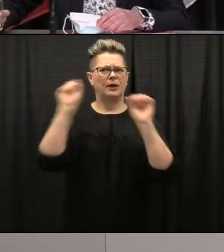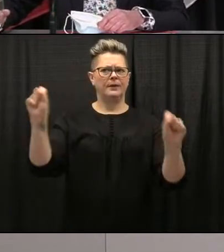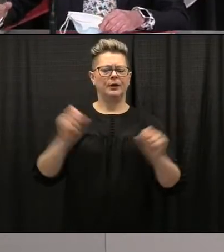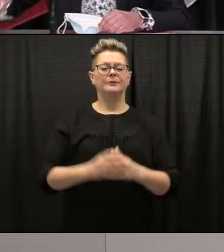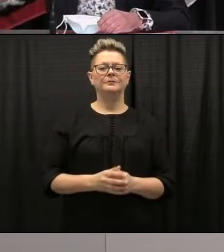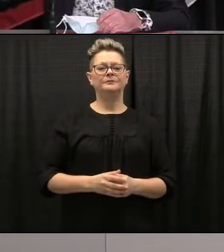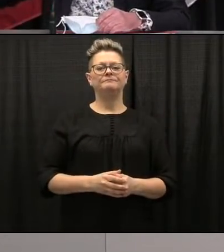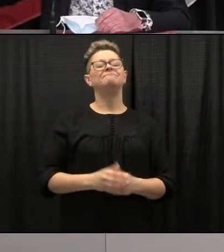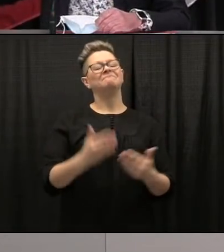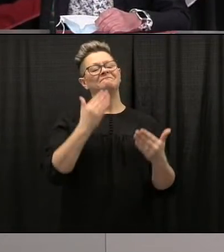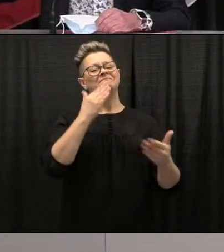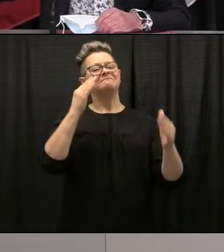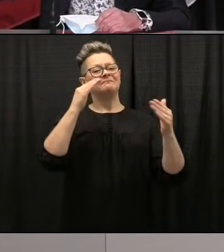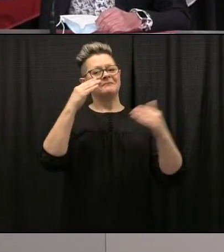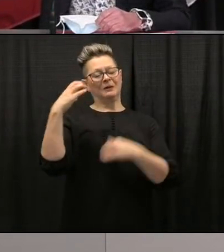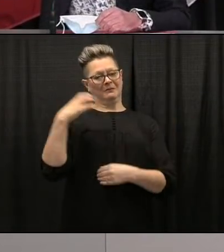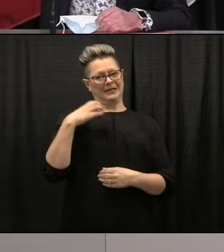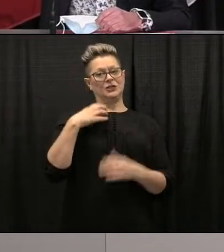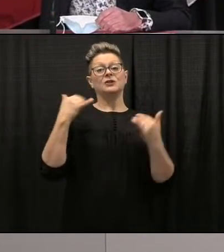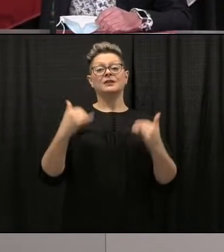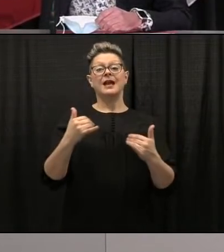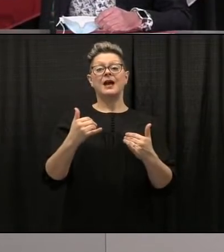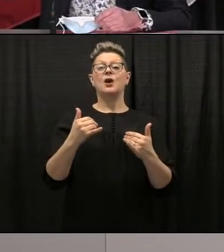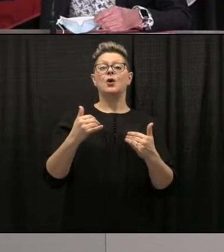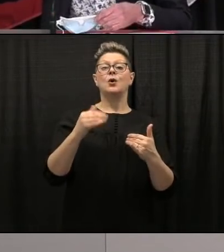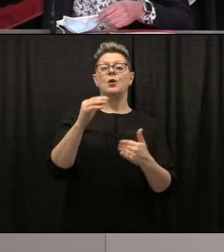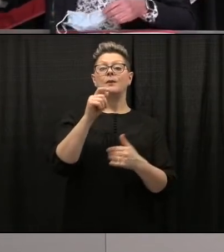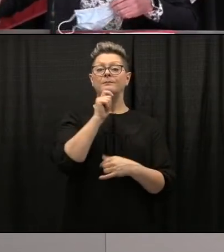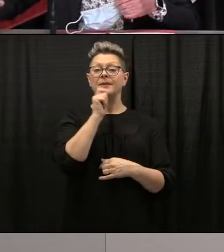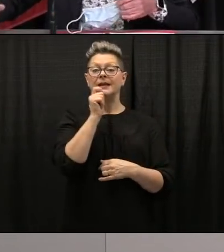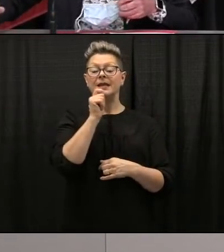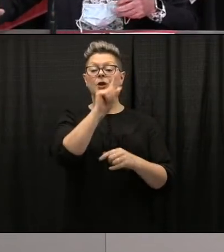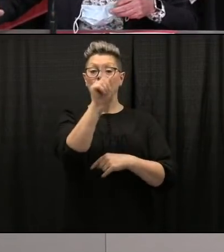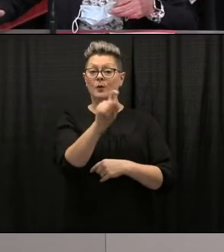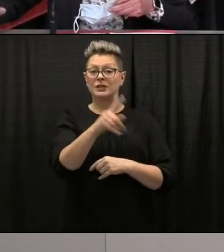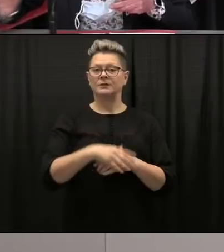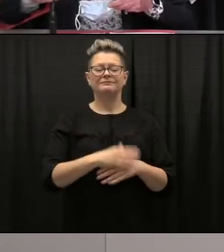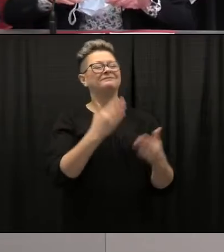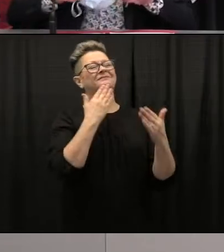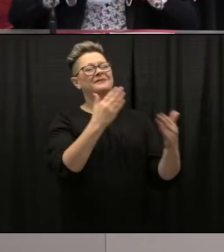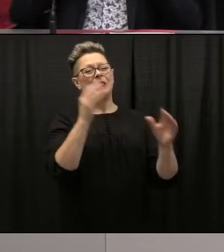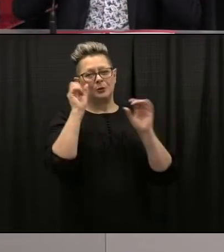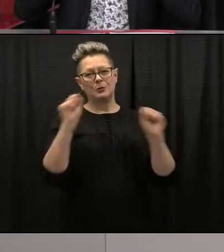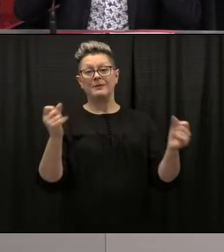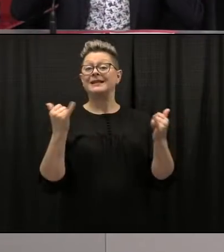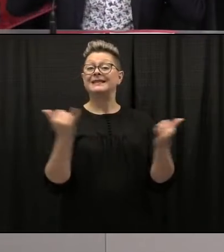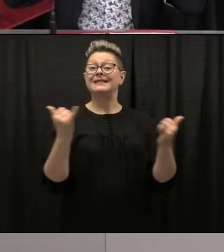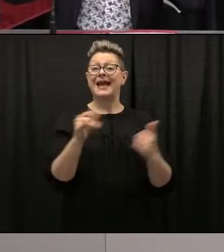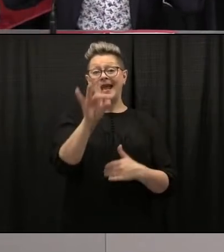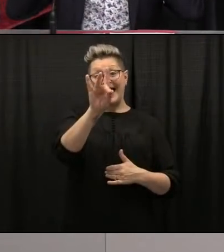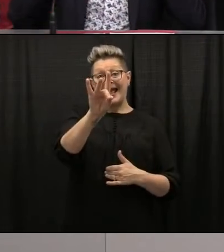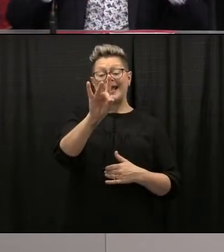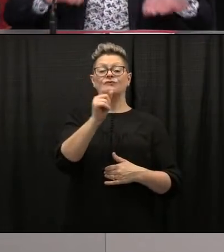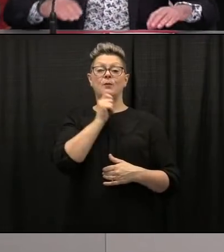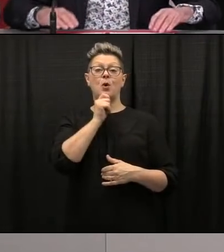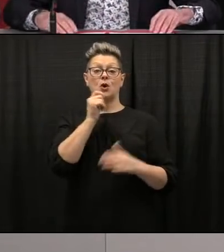Well, thank you, Minister. We'll now invite questions from the media. Thank you, Premier. Today we have 8 reporters joining us. The first round